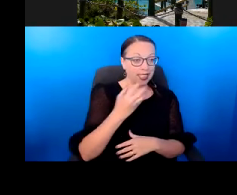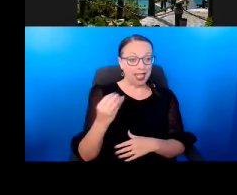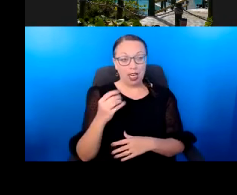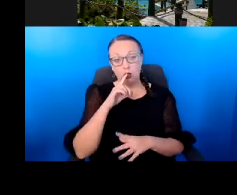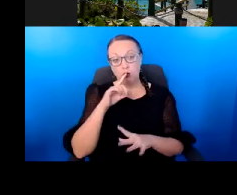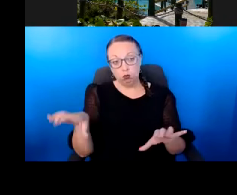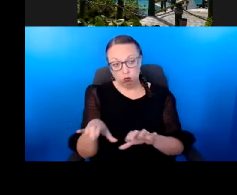executed actions.